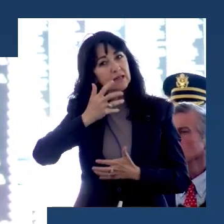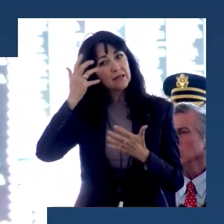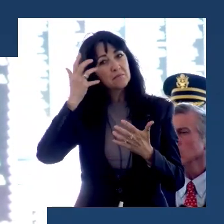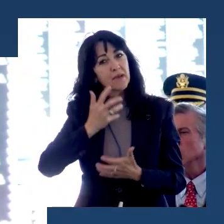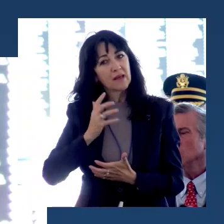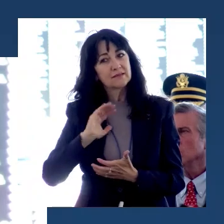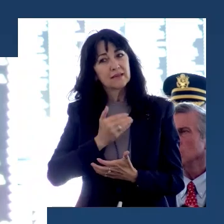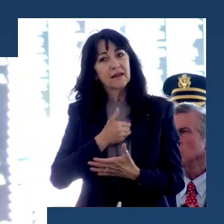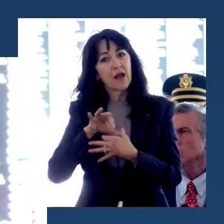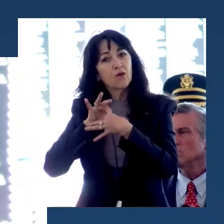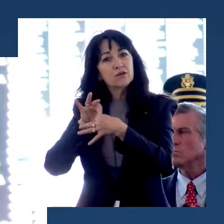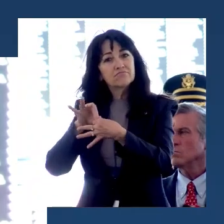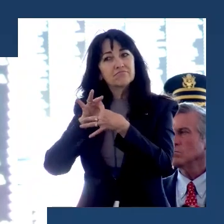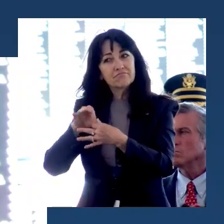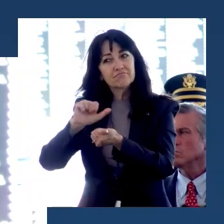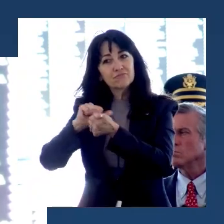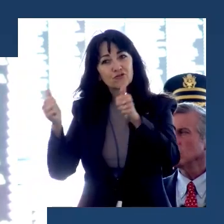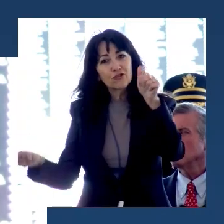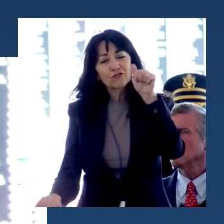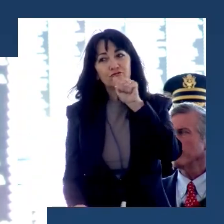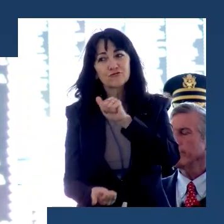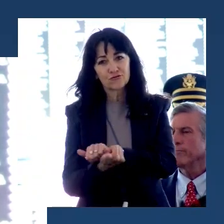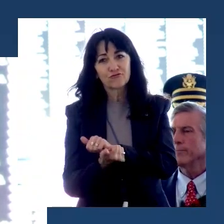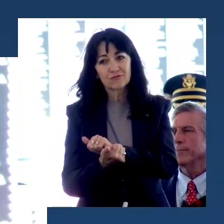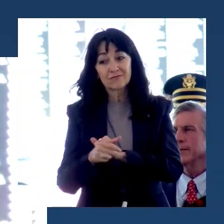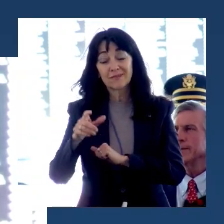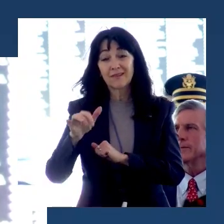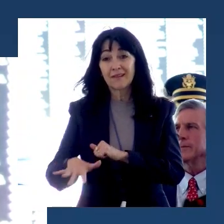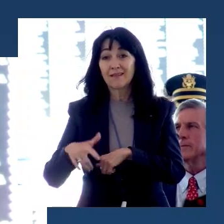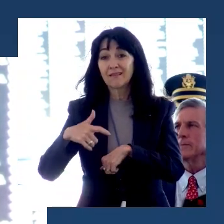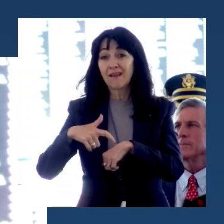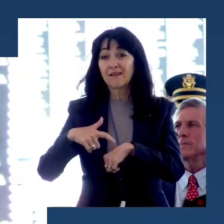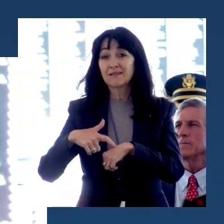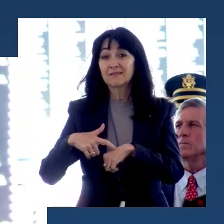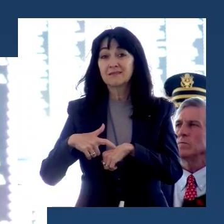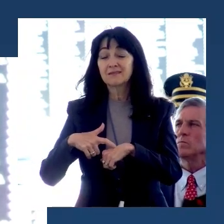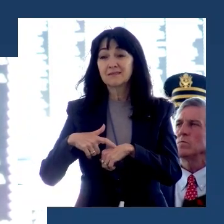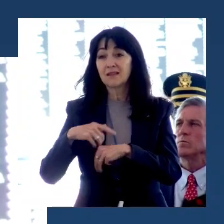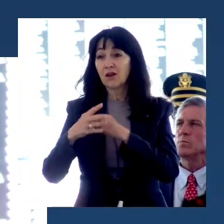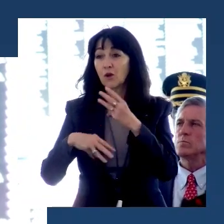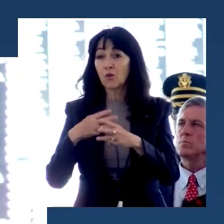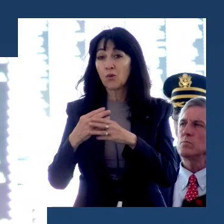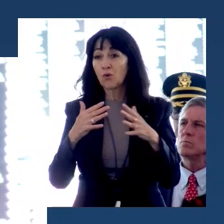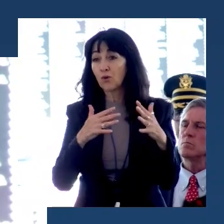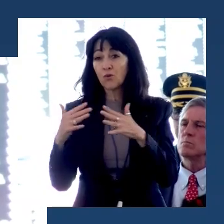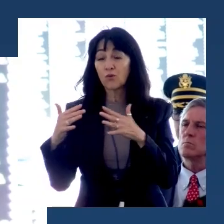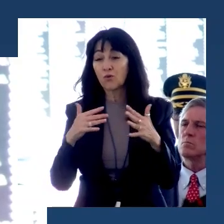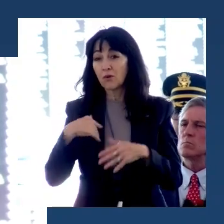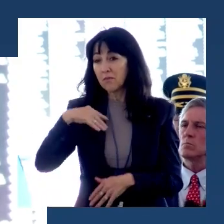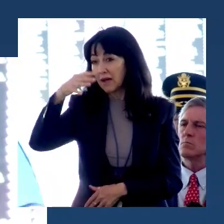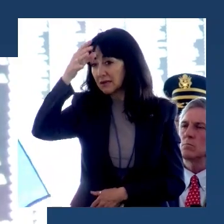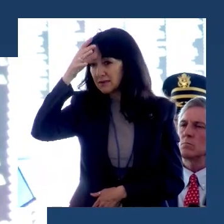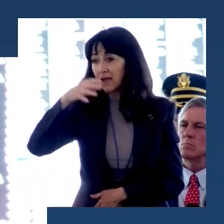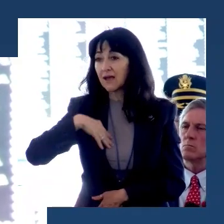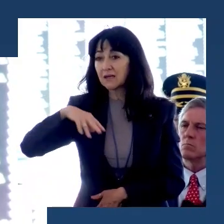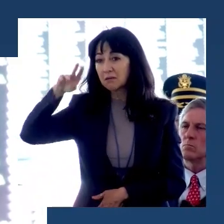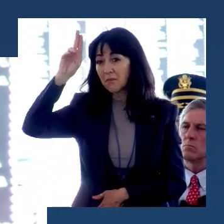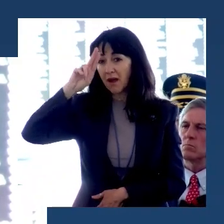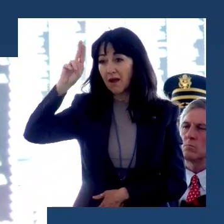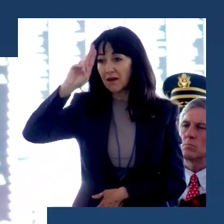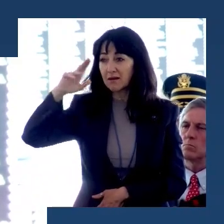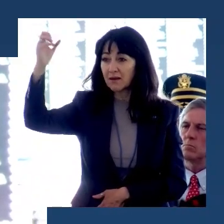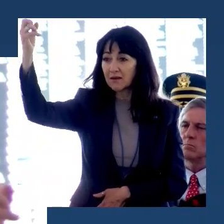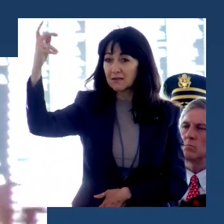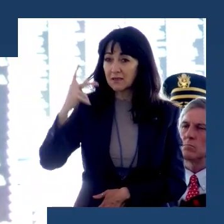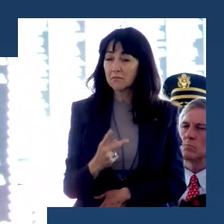But when we came back from that part of the world, the war was over. We didn't get the kind of welcome that my dad and my uncles and all received at the end of